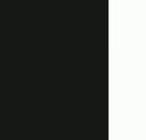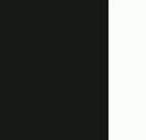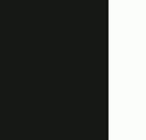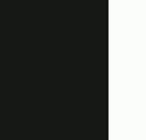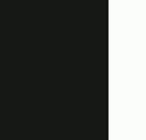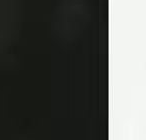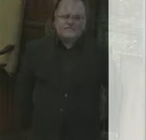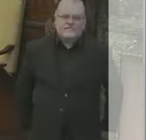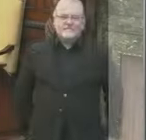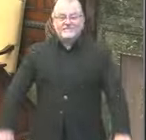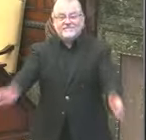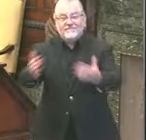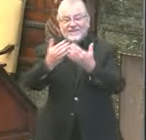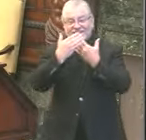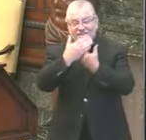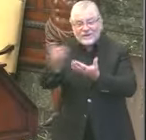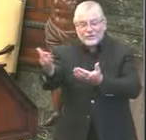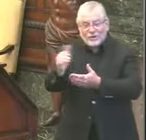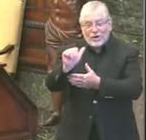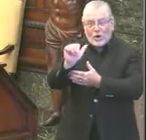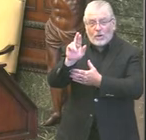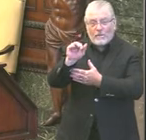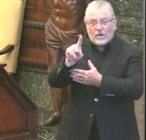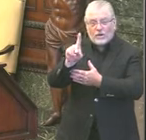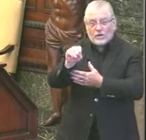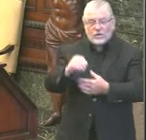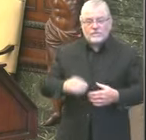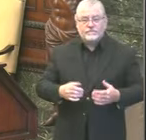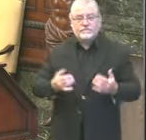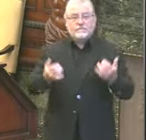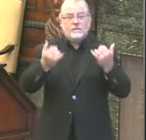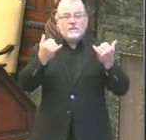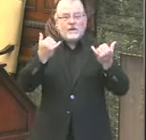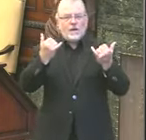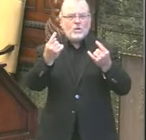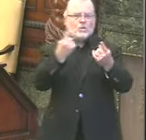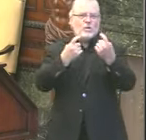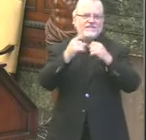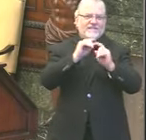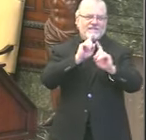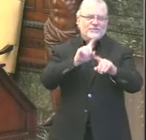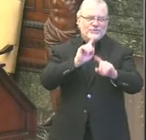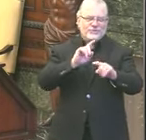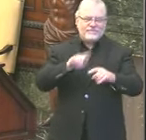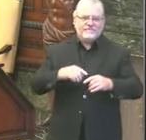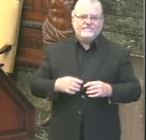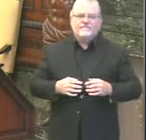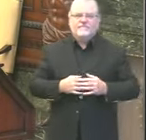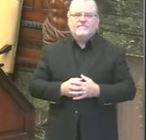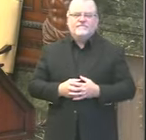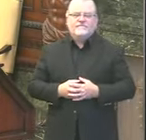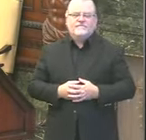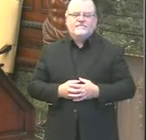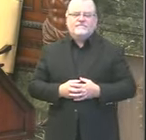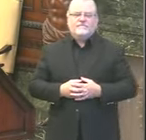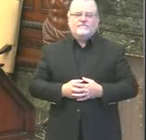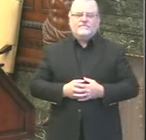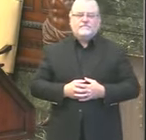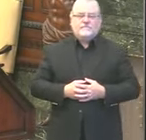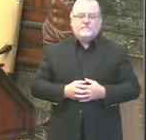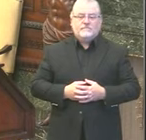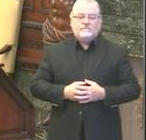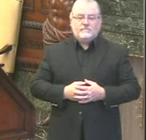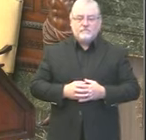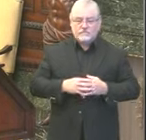Thank you, Armando. We will now move to the Q&A portion for members of the media. We ask that you please limit